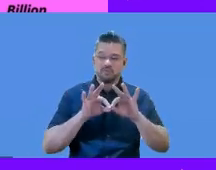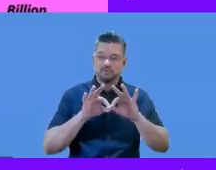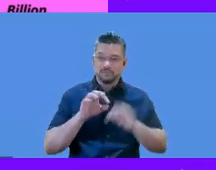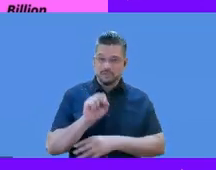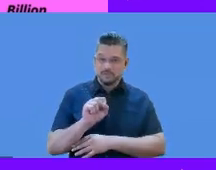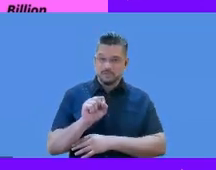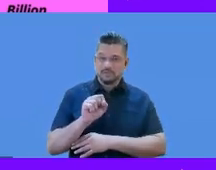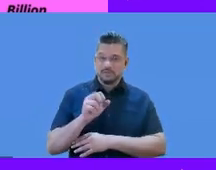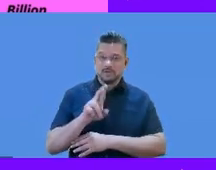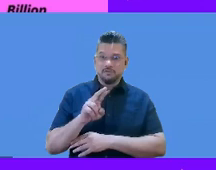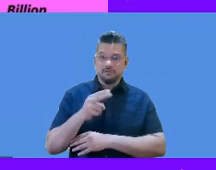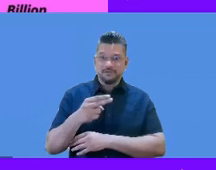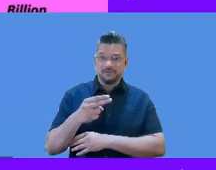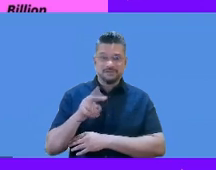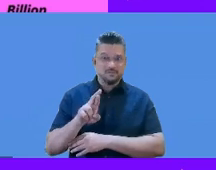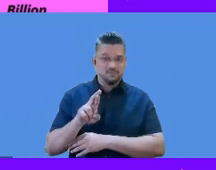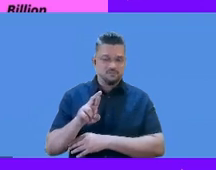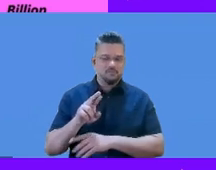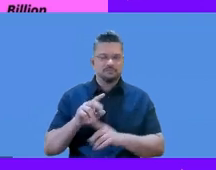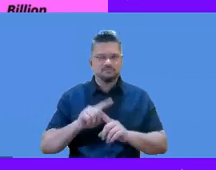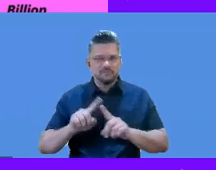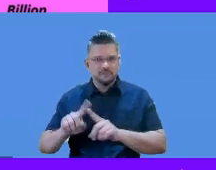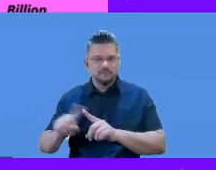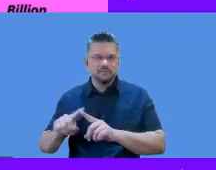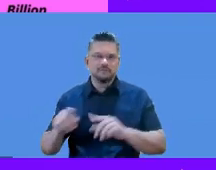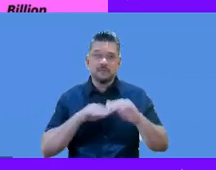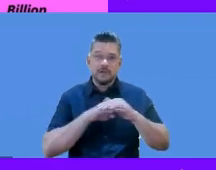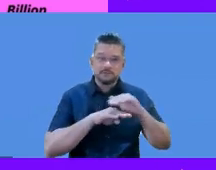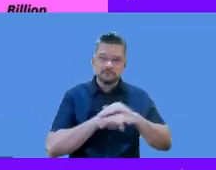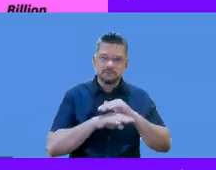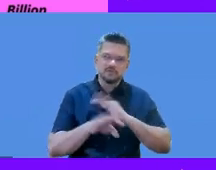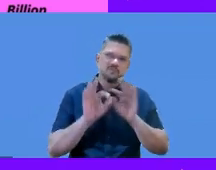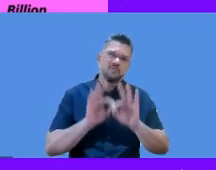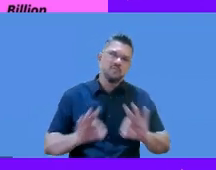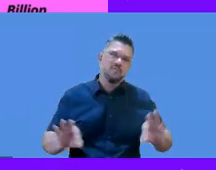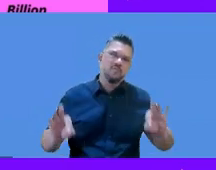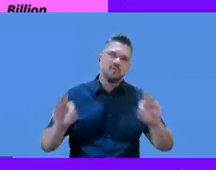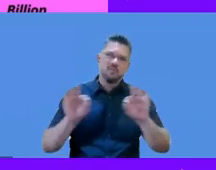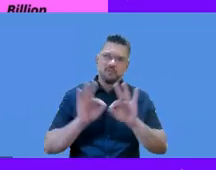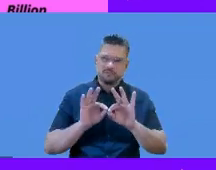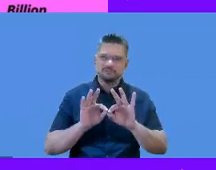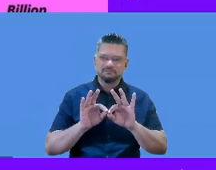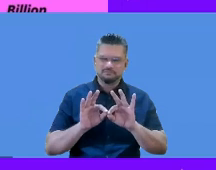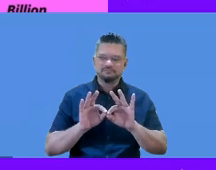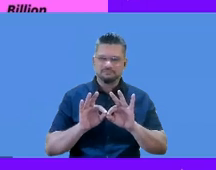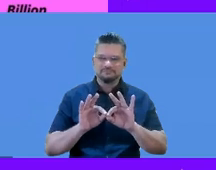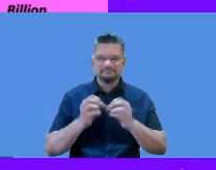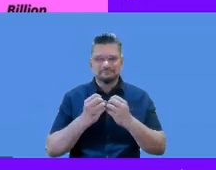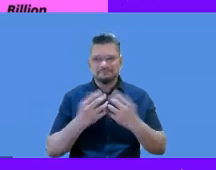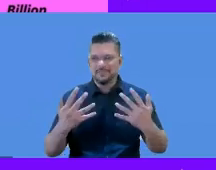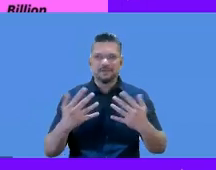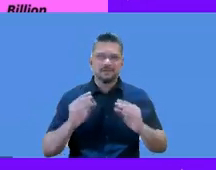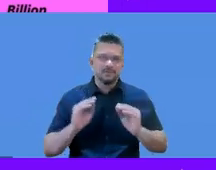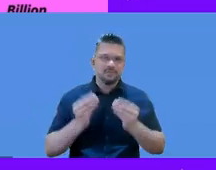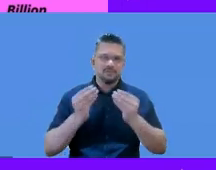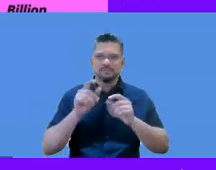more important than ever, particularly for us as young people trying to, you know, make informed choices about our lives and our future. But very little